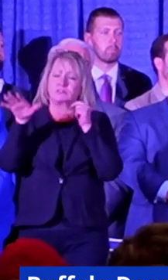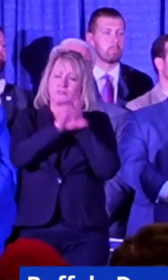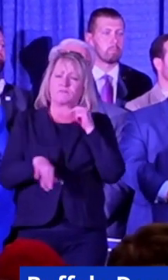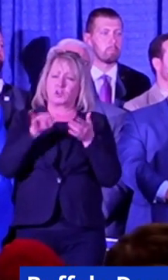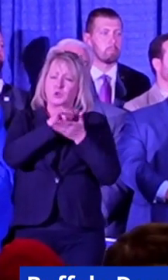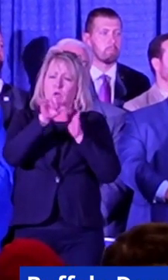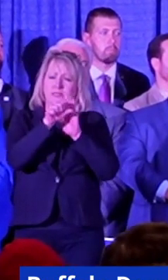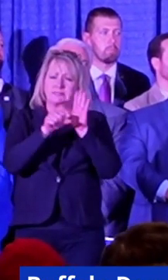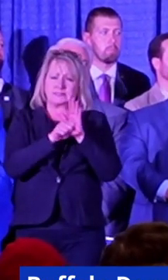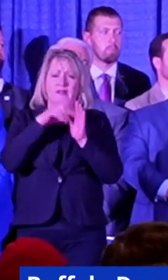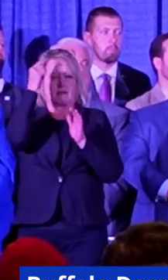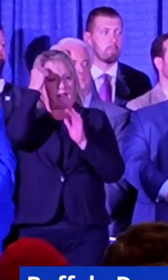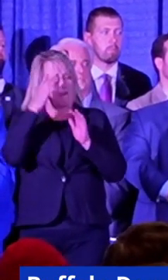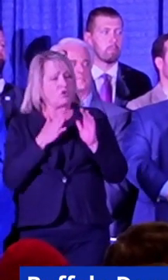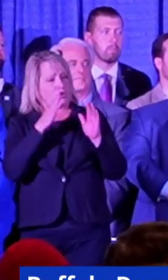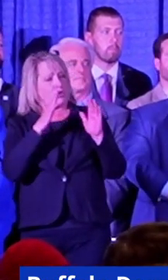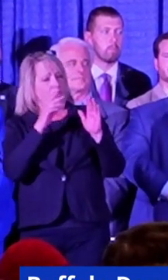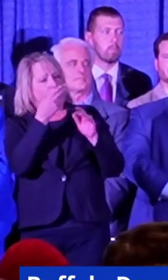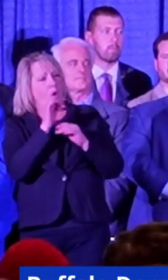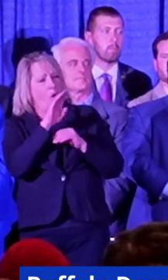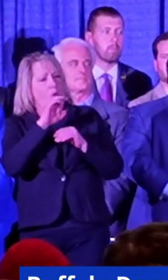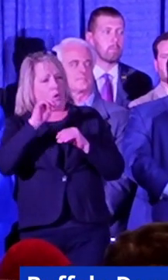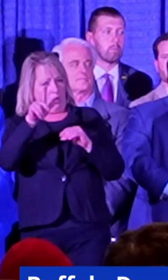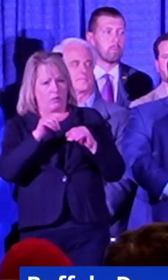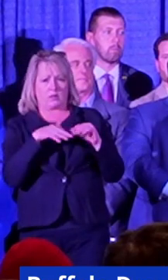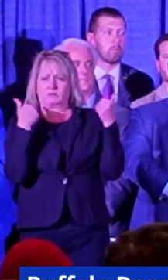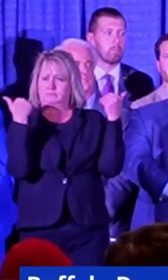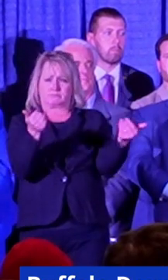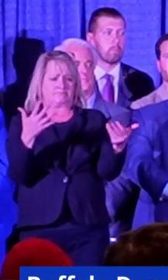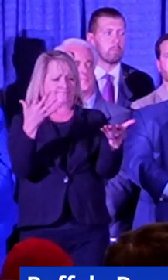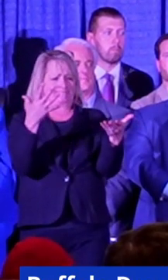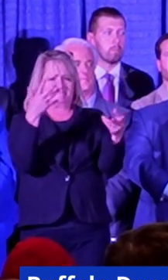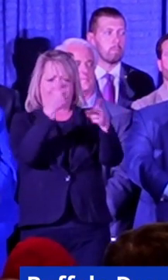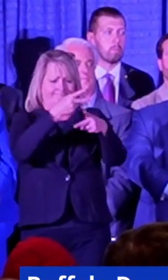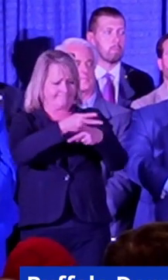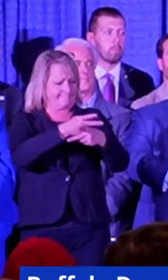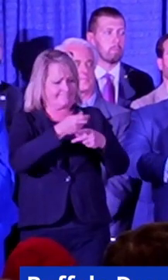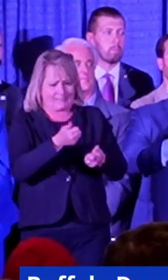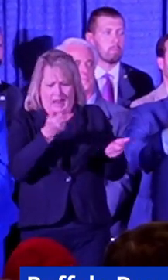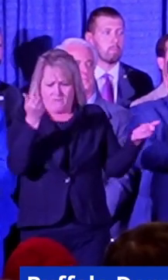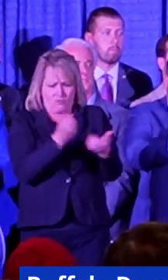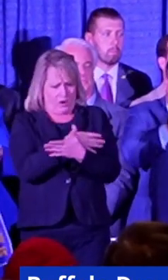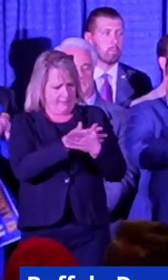York State. Governor Hochul has risen to the occasion. She had to help.